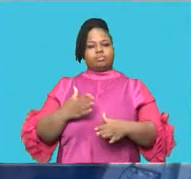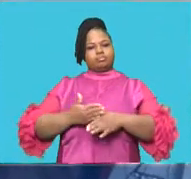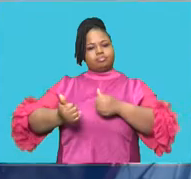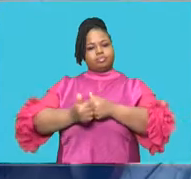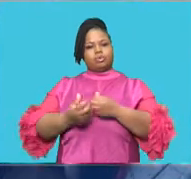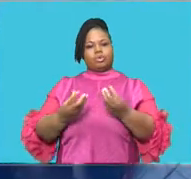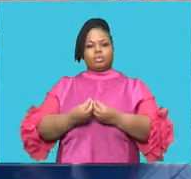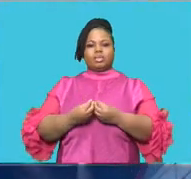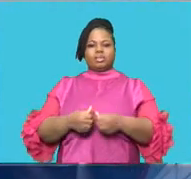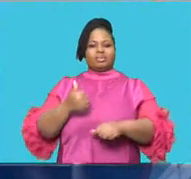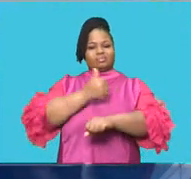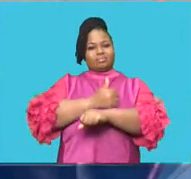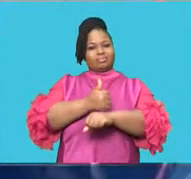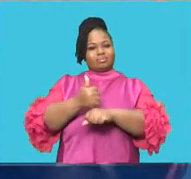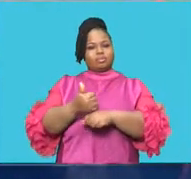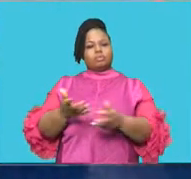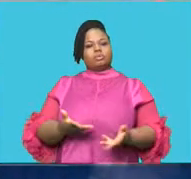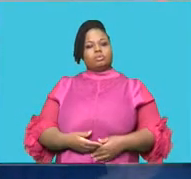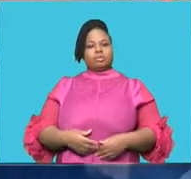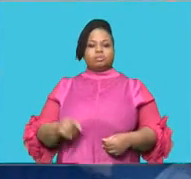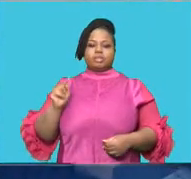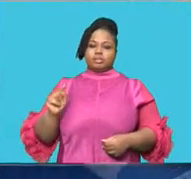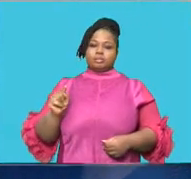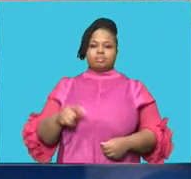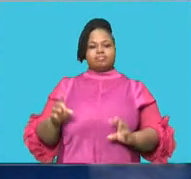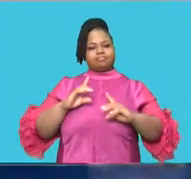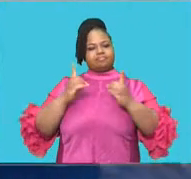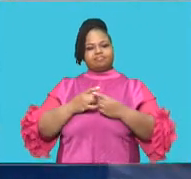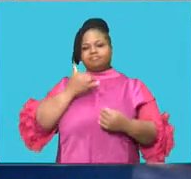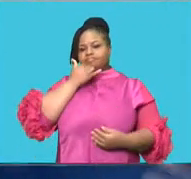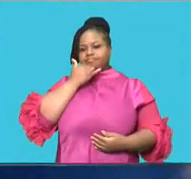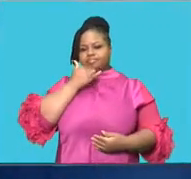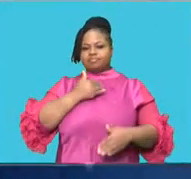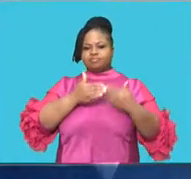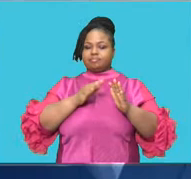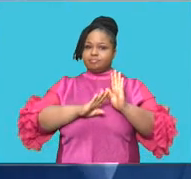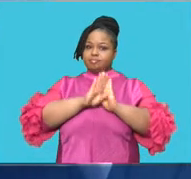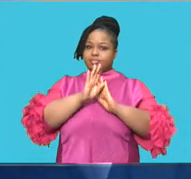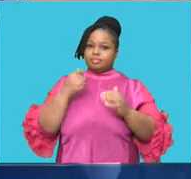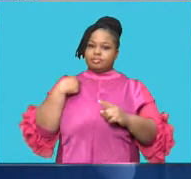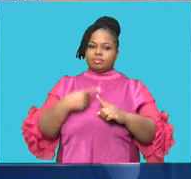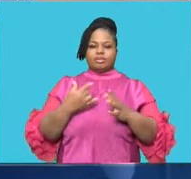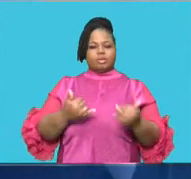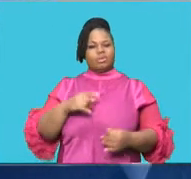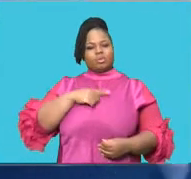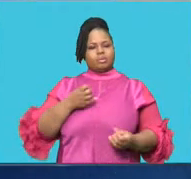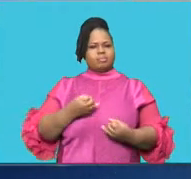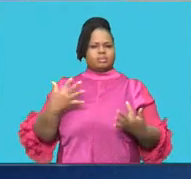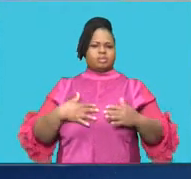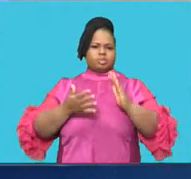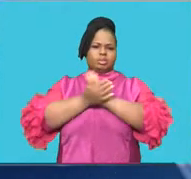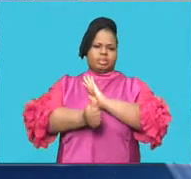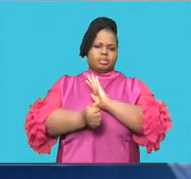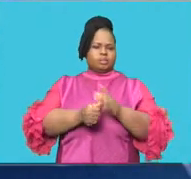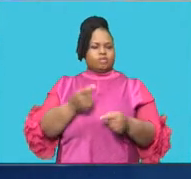with various stakeholders The department head is pleased with the progress made so far because they have covered most of the skills